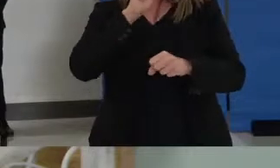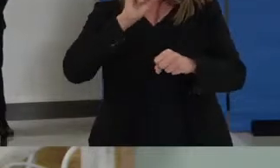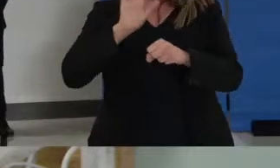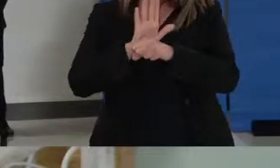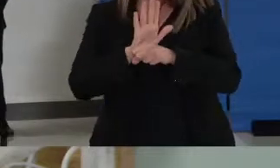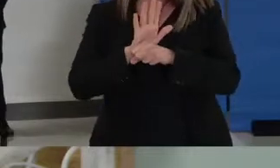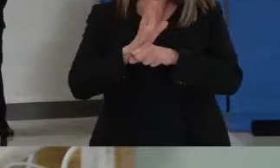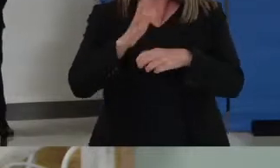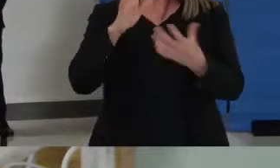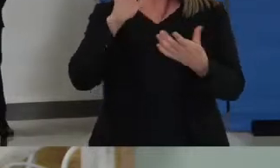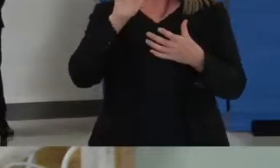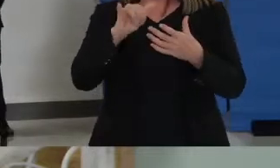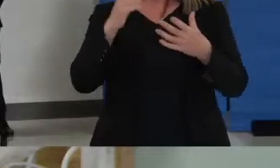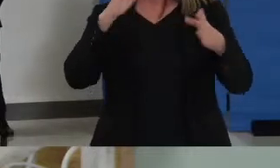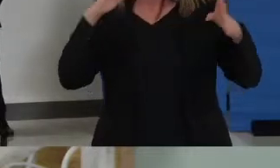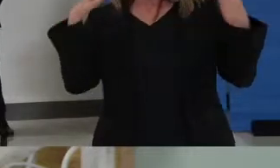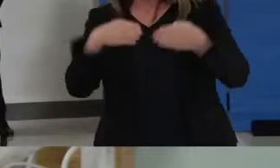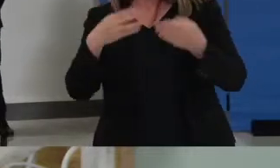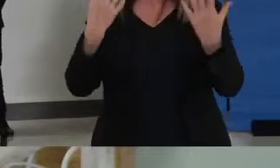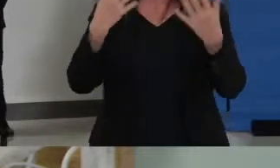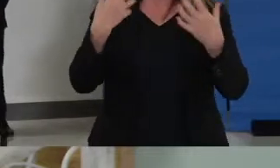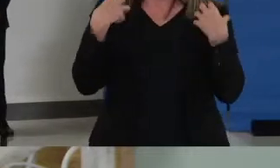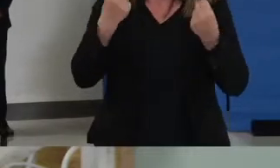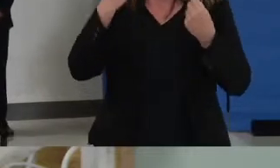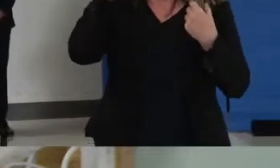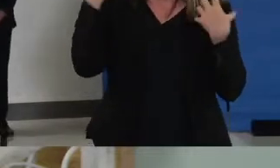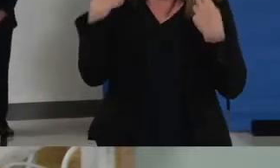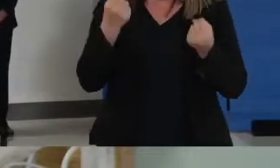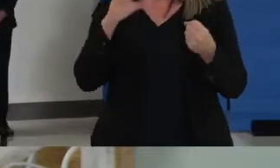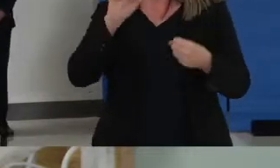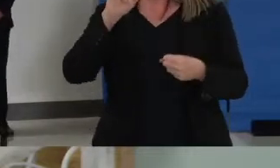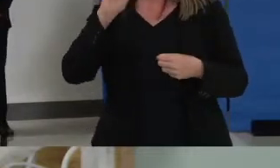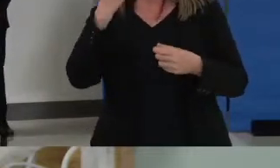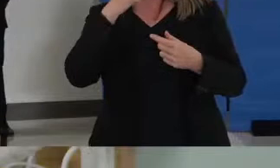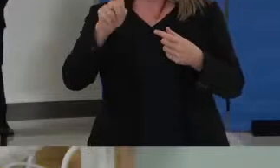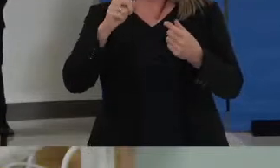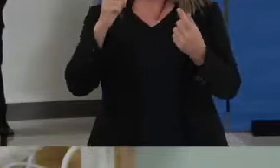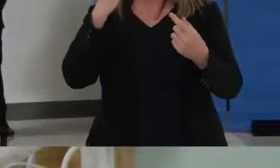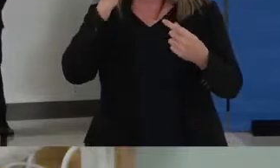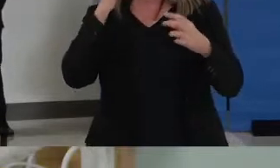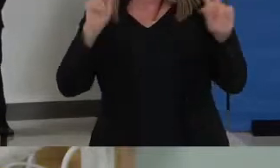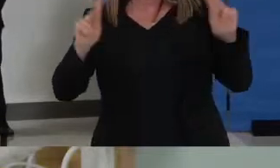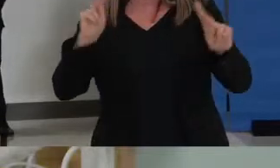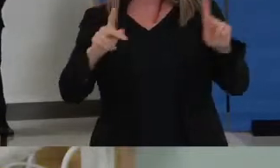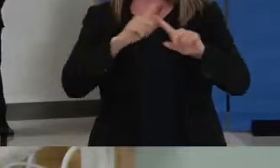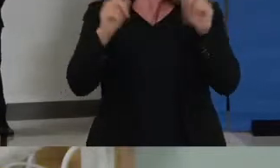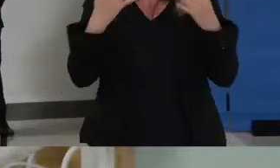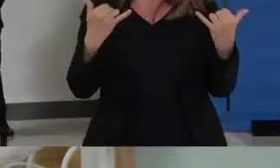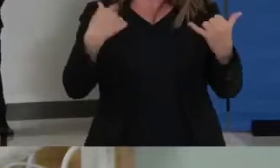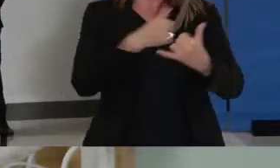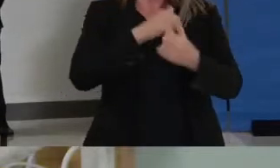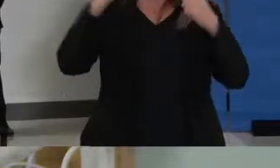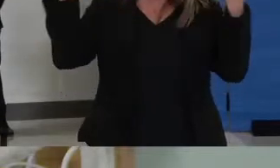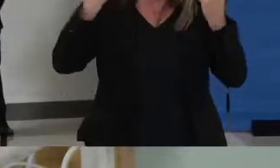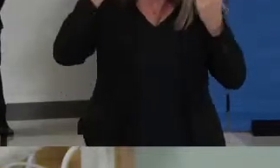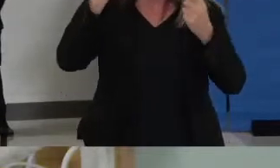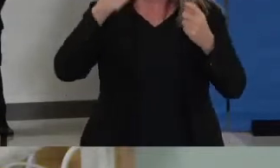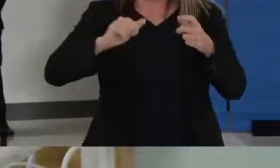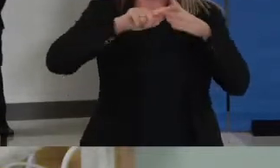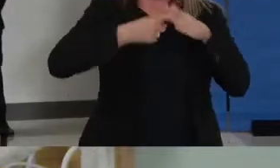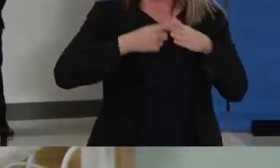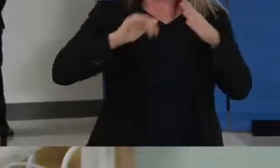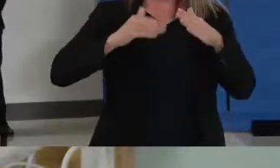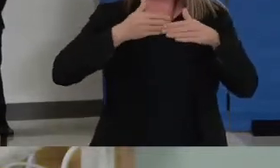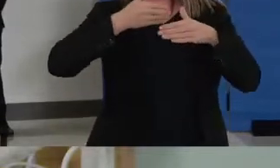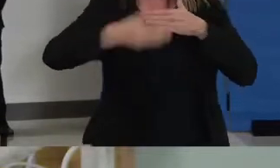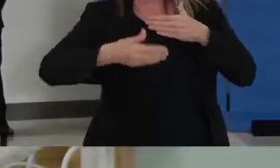to the behavioral health conditions of Californians. But today is a day that we celebrate because it is the beginning of the next stage